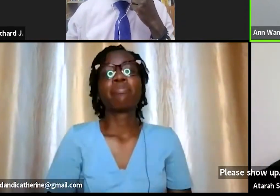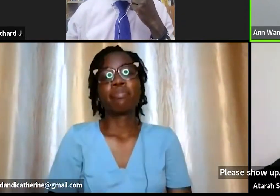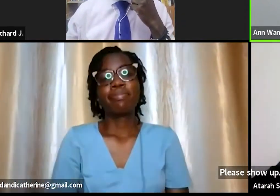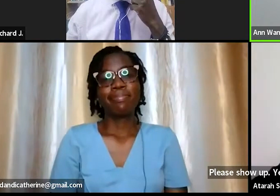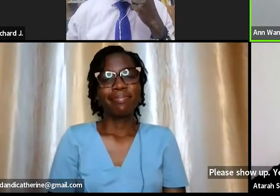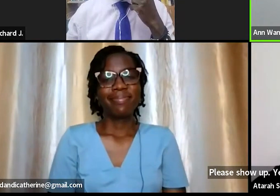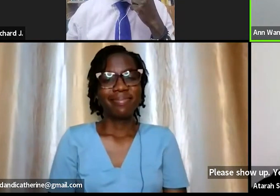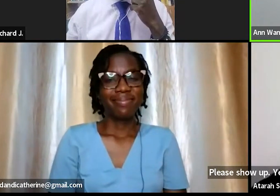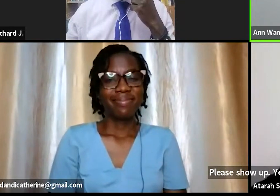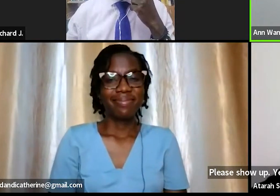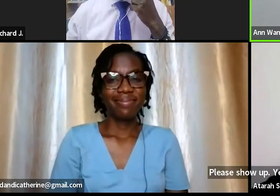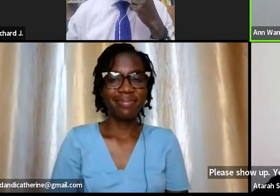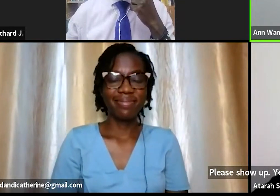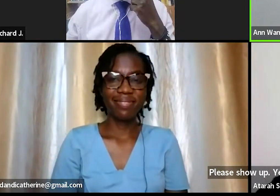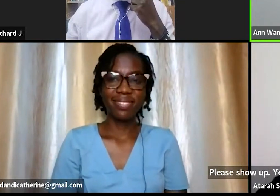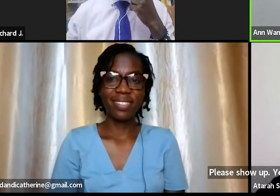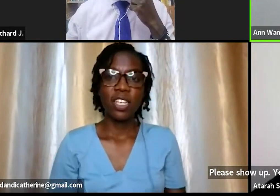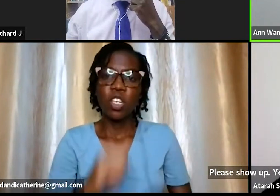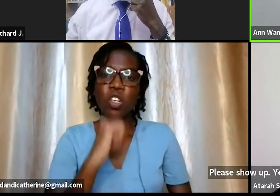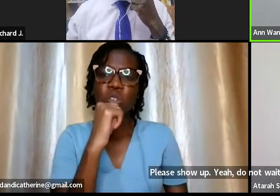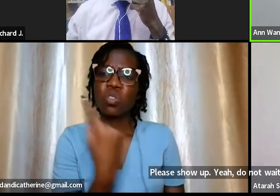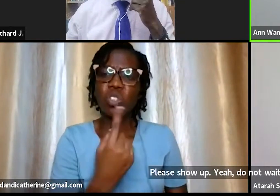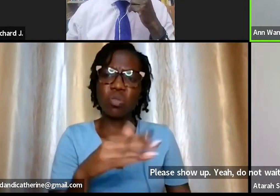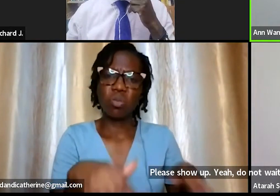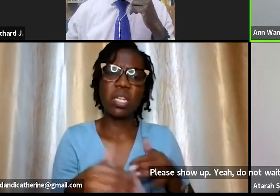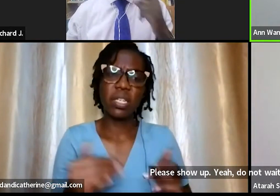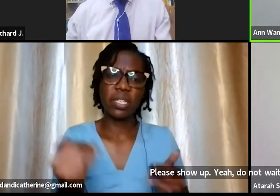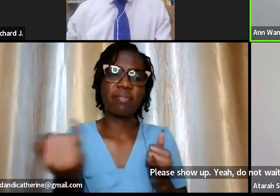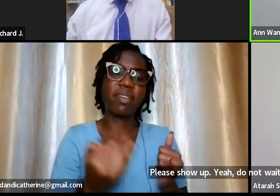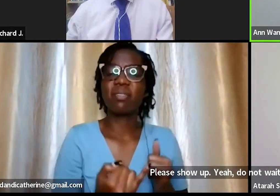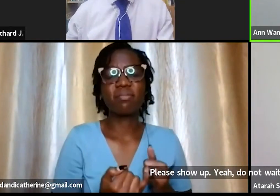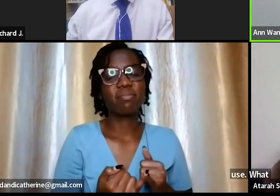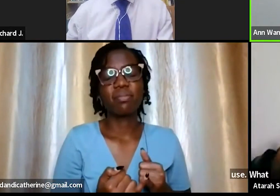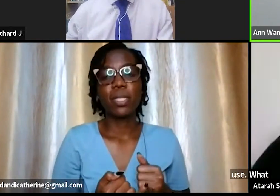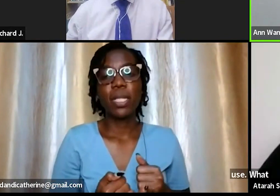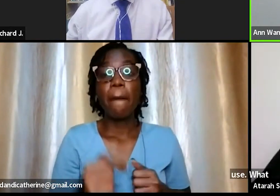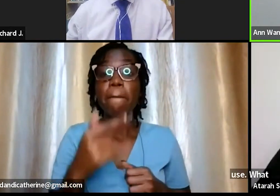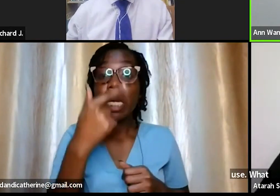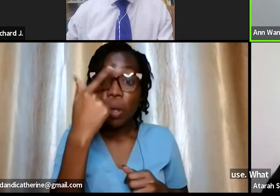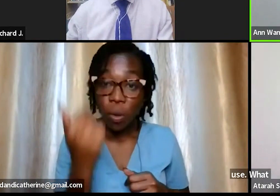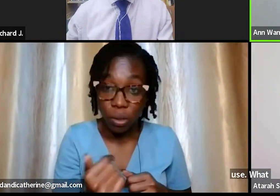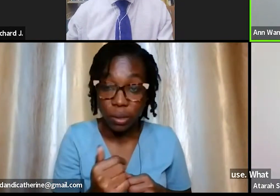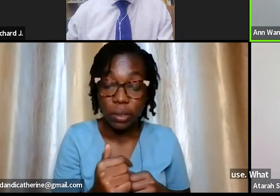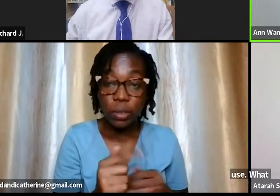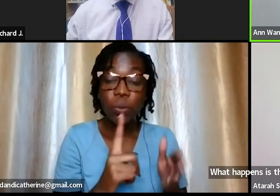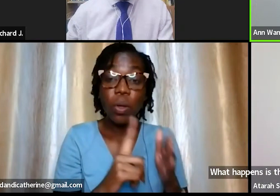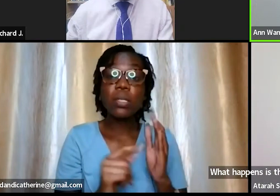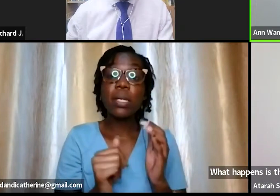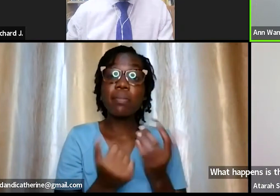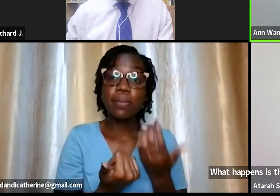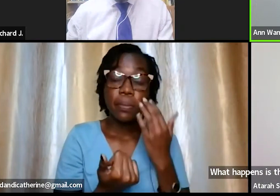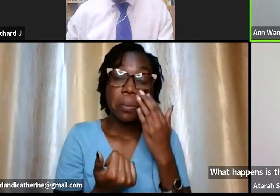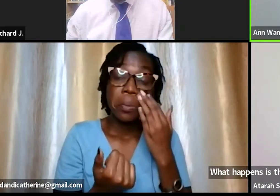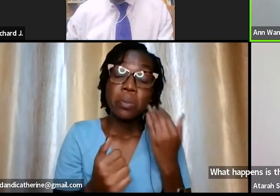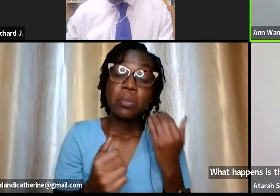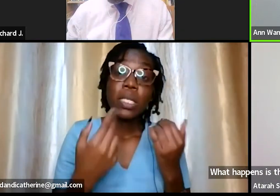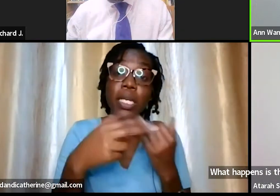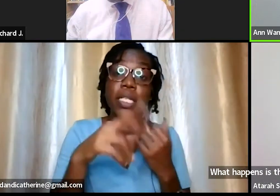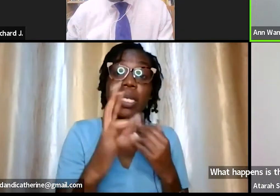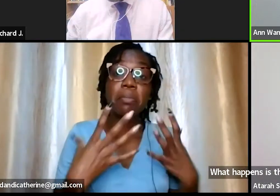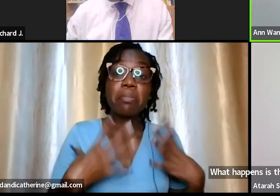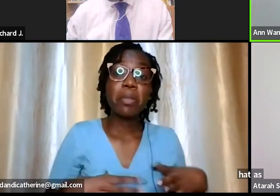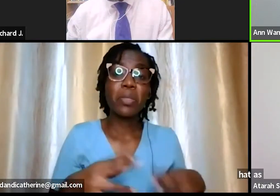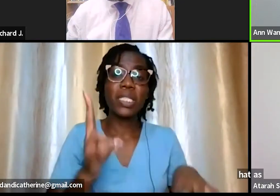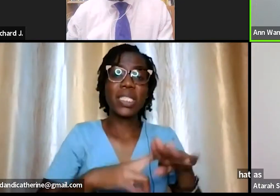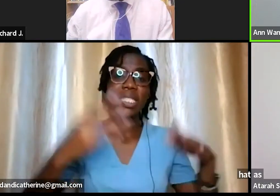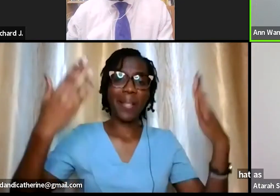Do not wait to be invited, because what happens is that as HR people, when we take the back seat and